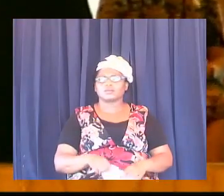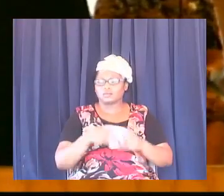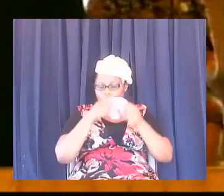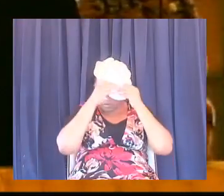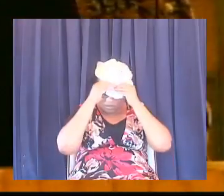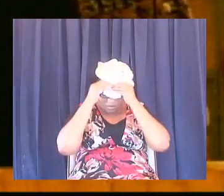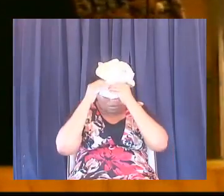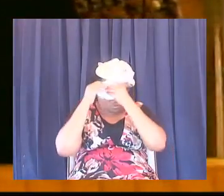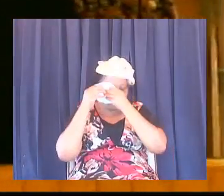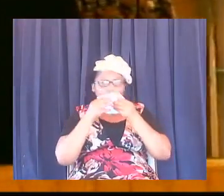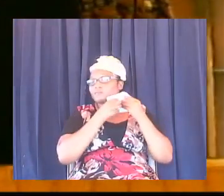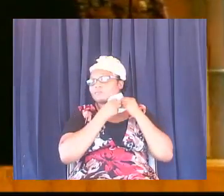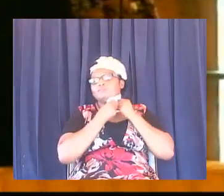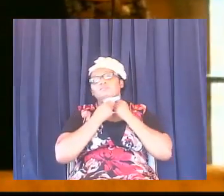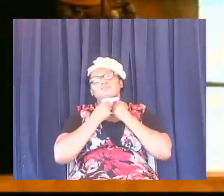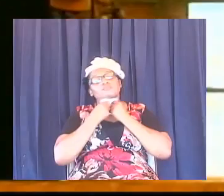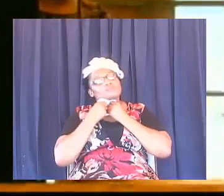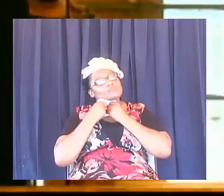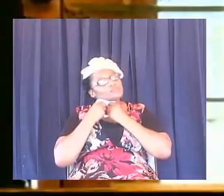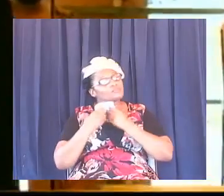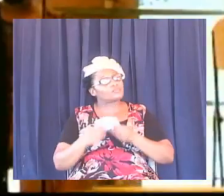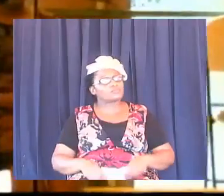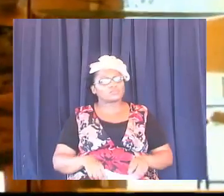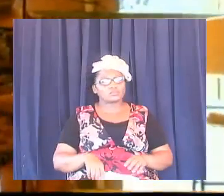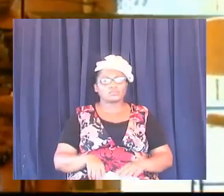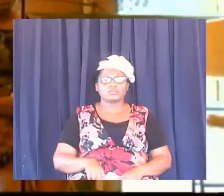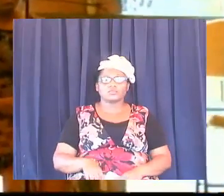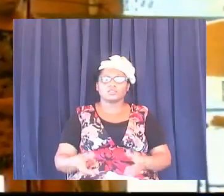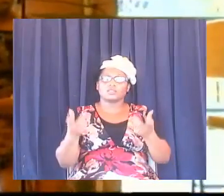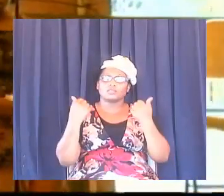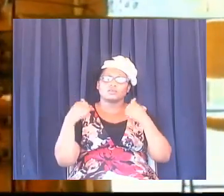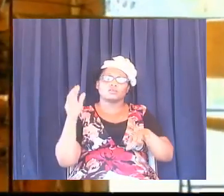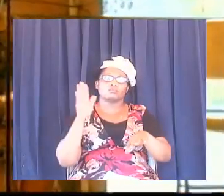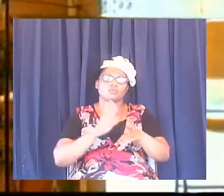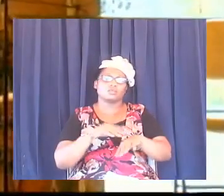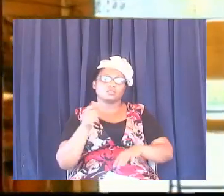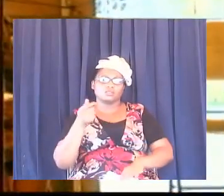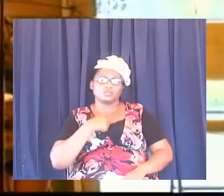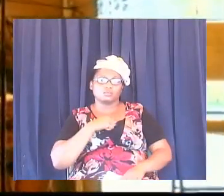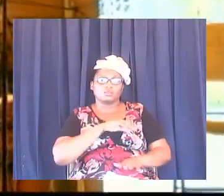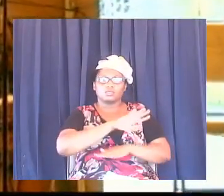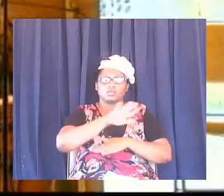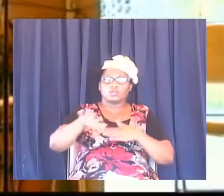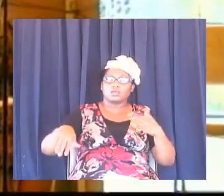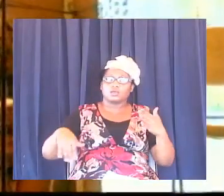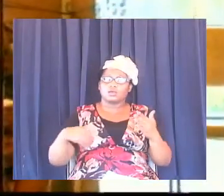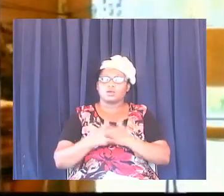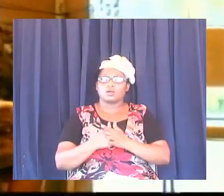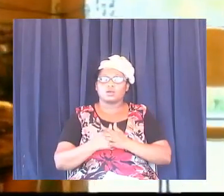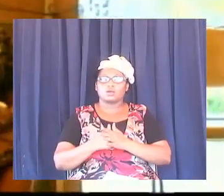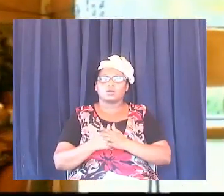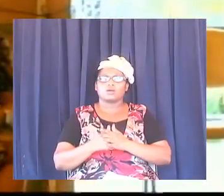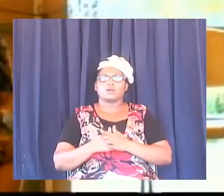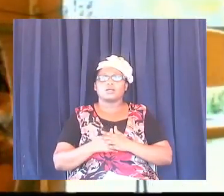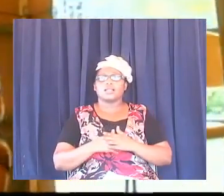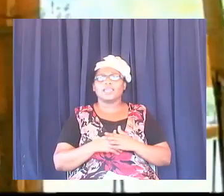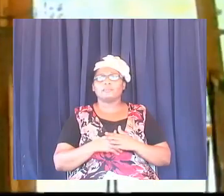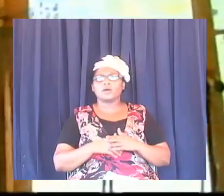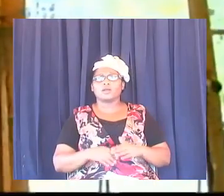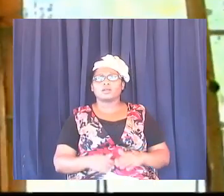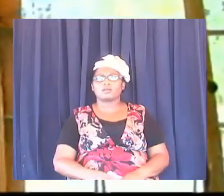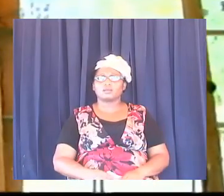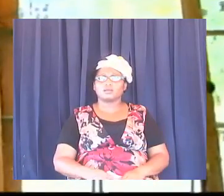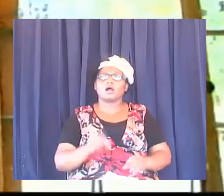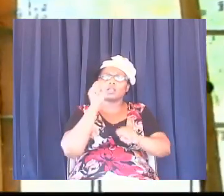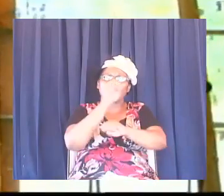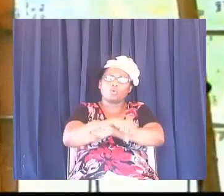circumstance, you're here today. He said, come unto me, all ye that labor and heavy laden, and I will give you rest.